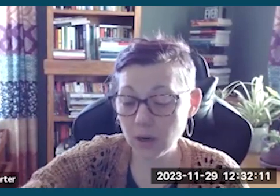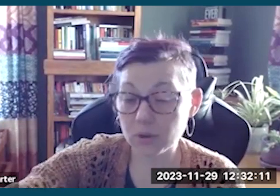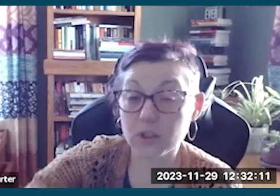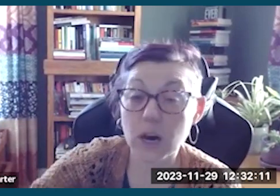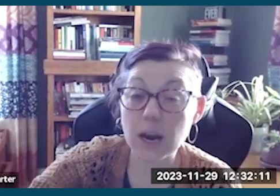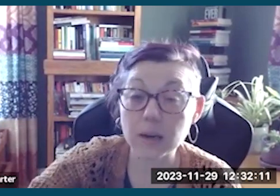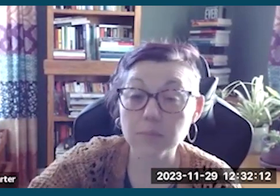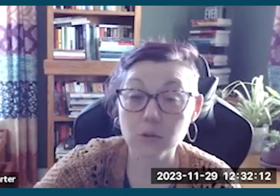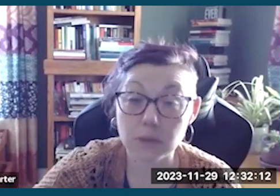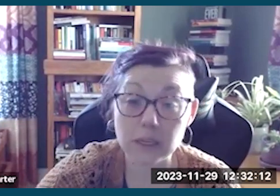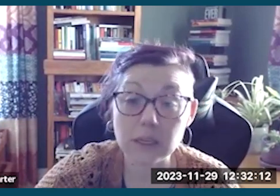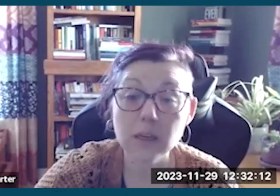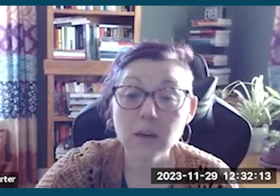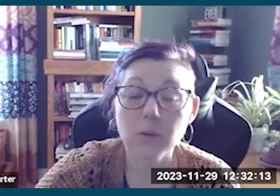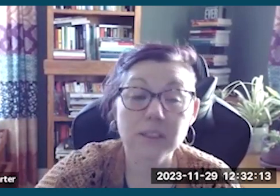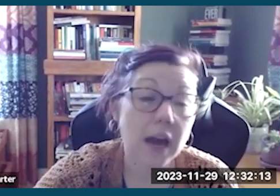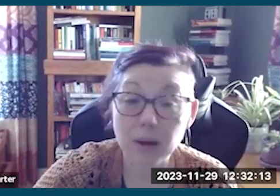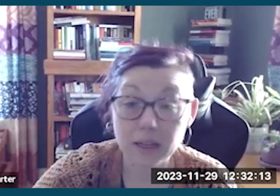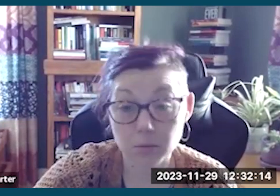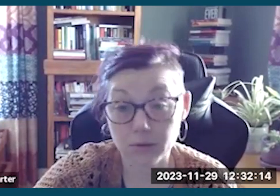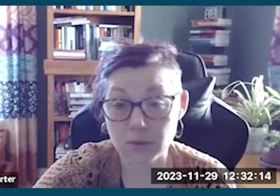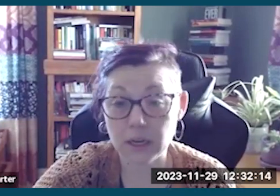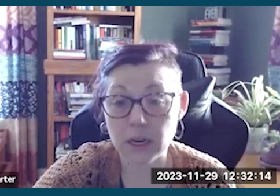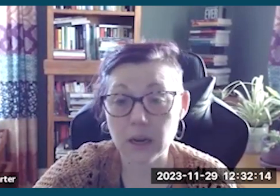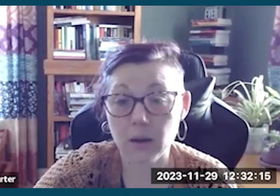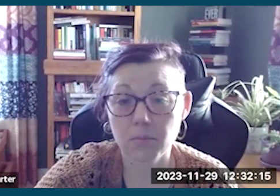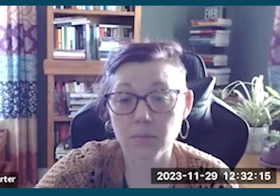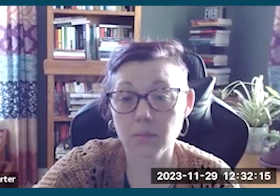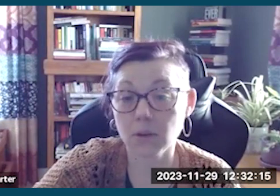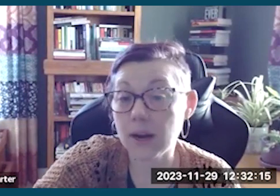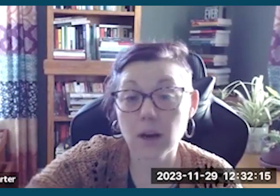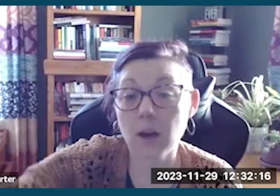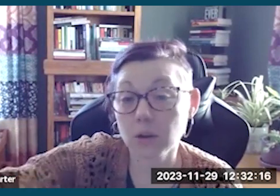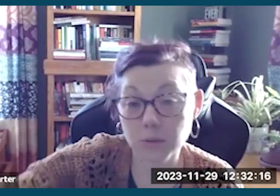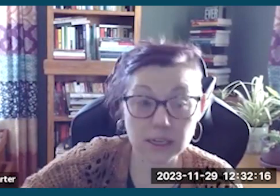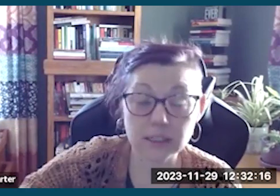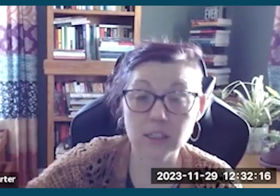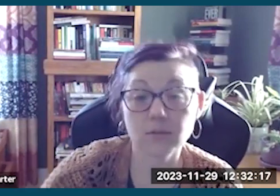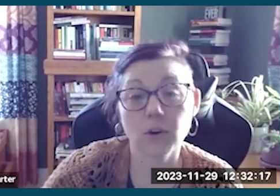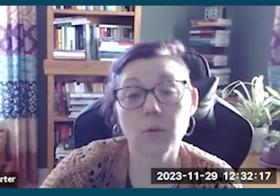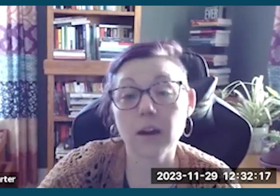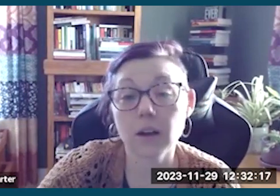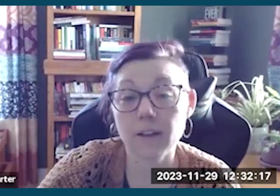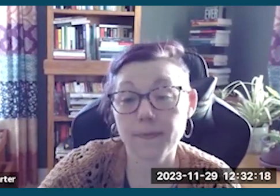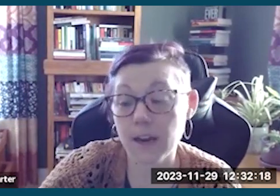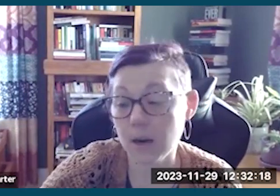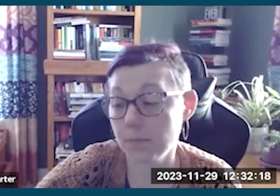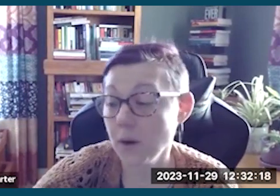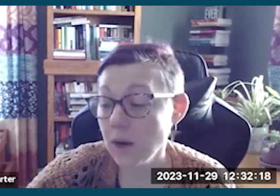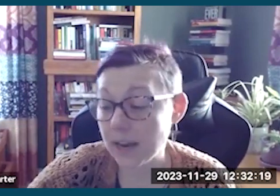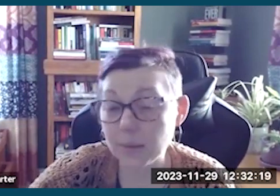being prescribed to me was not possible for me. So I worked with a dietitian for a while,